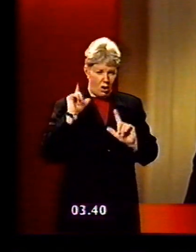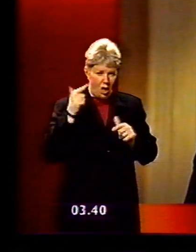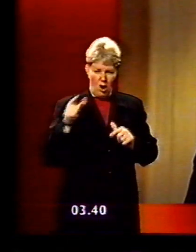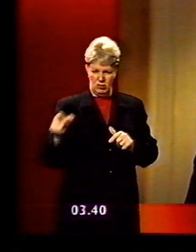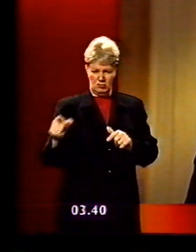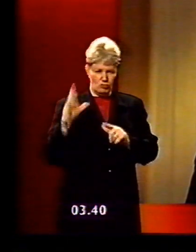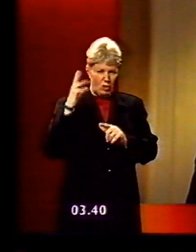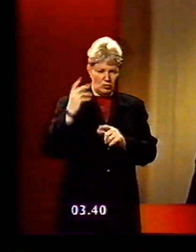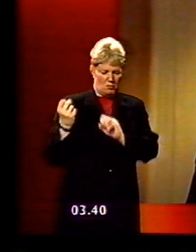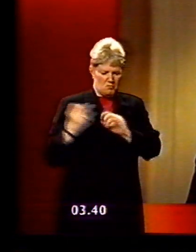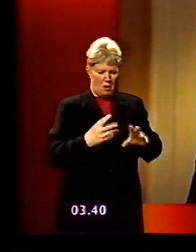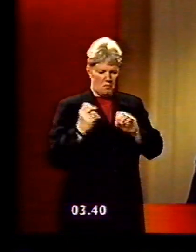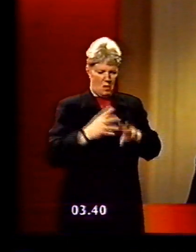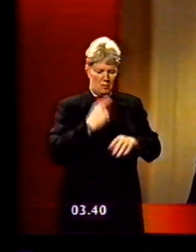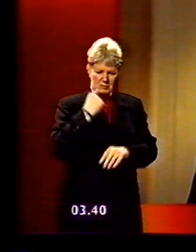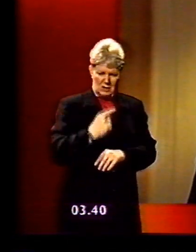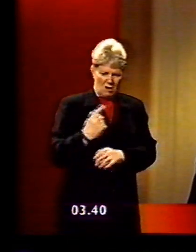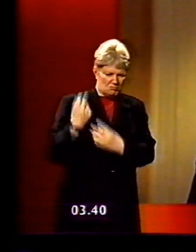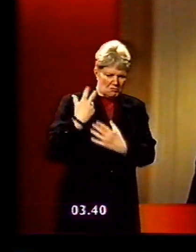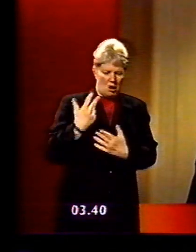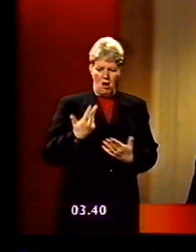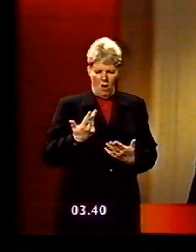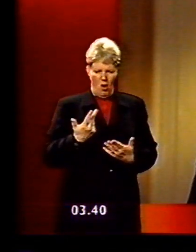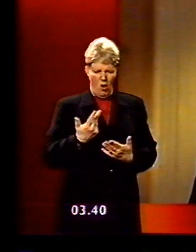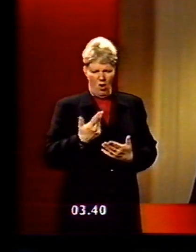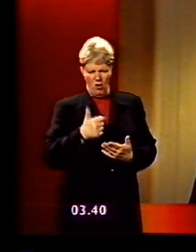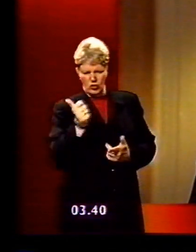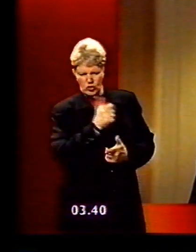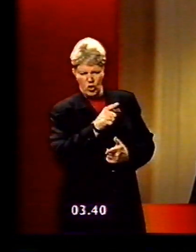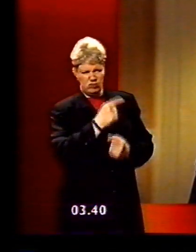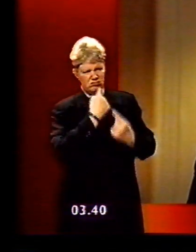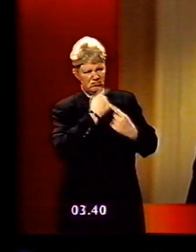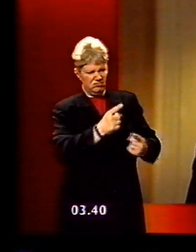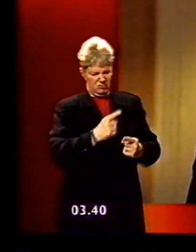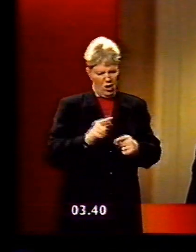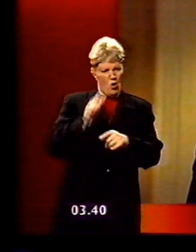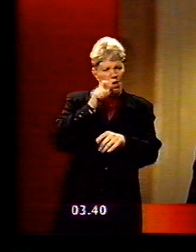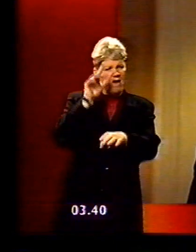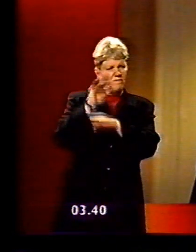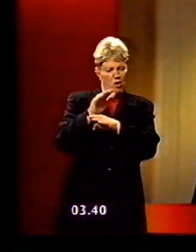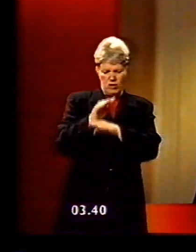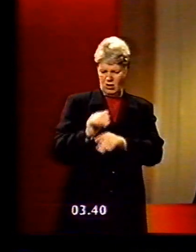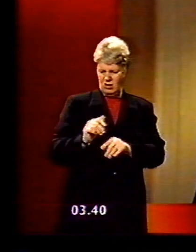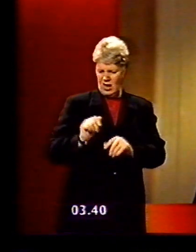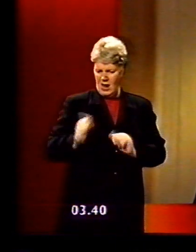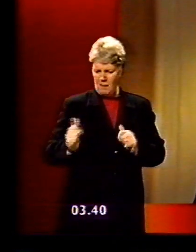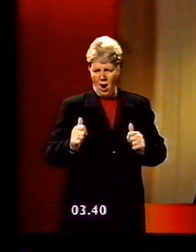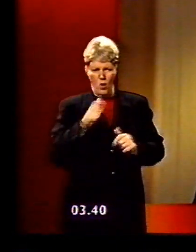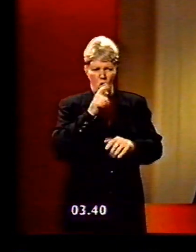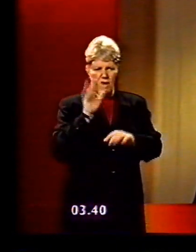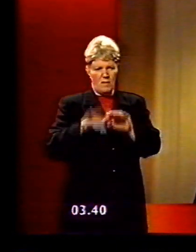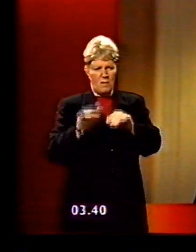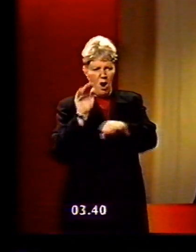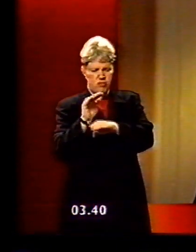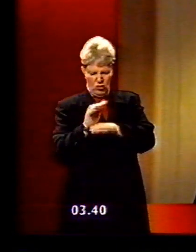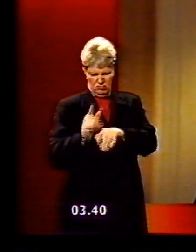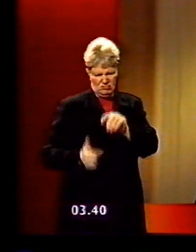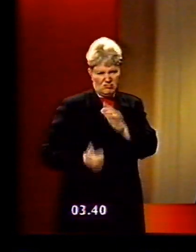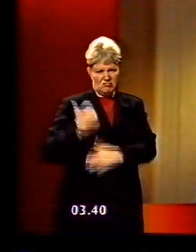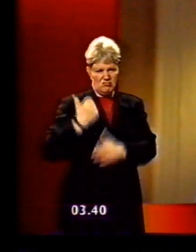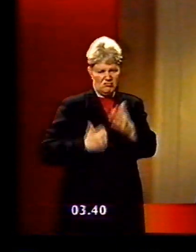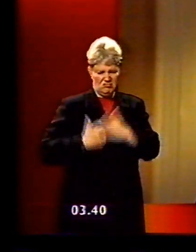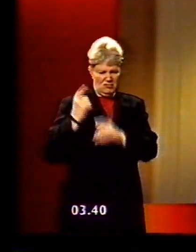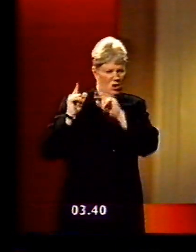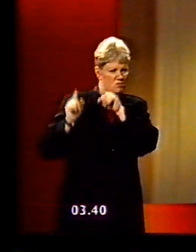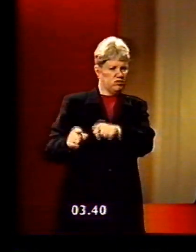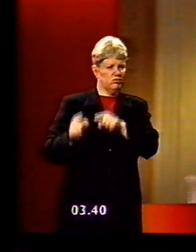encouraging Chileans to denounce their foreign visitor, their foreign neighbors. So there was a lot of